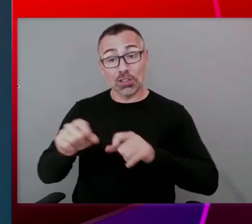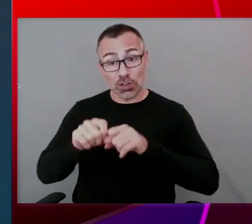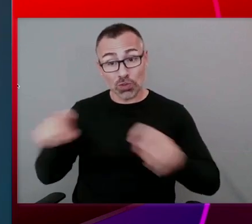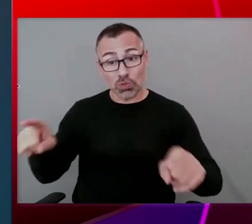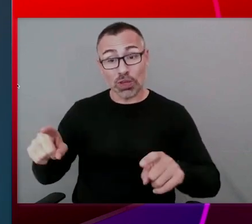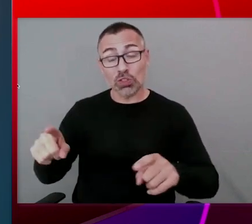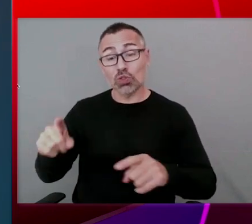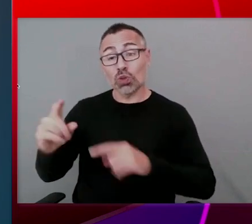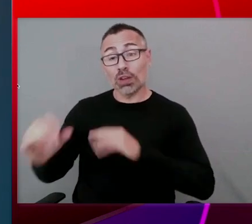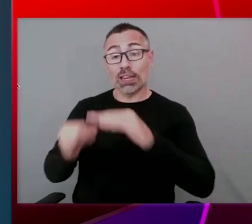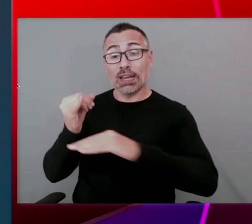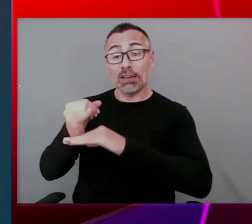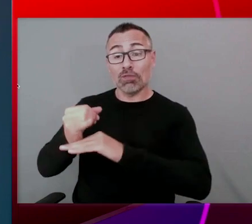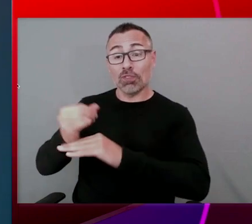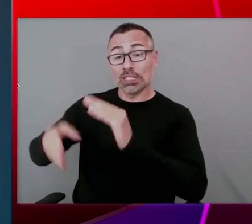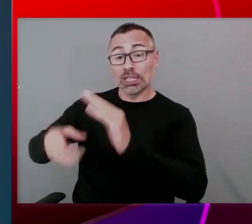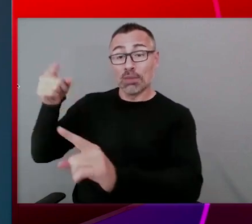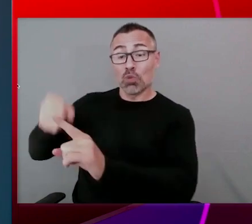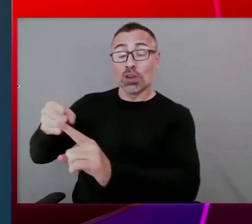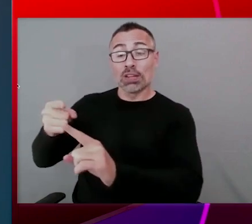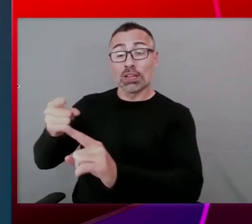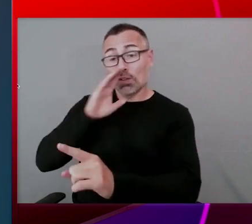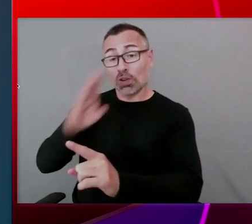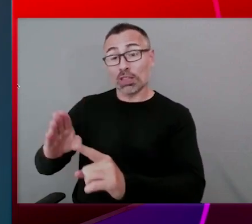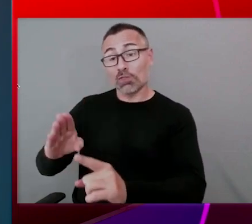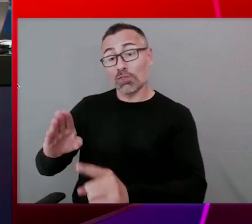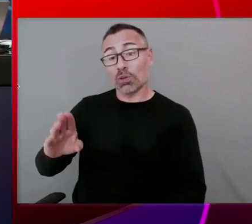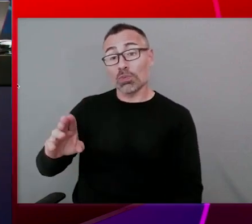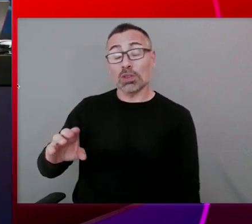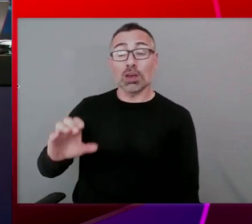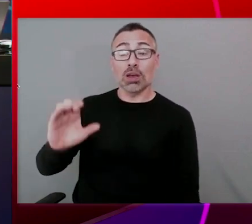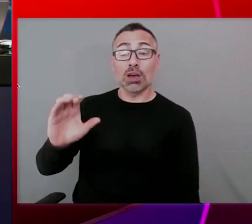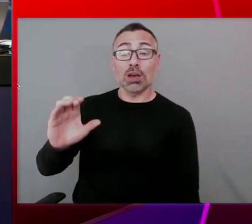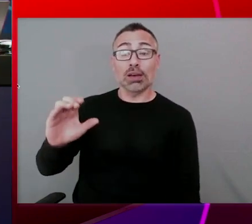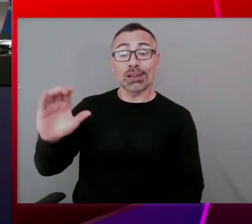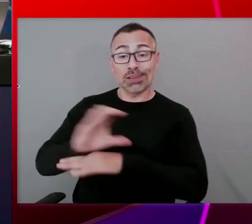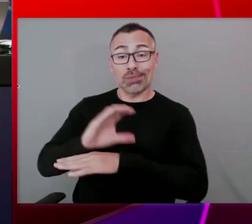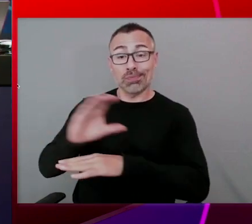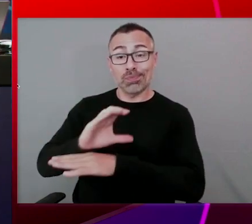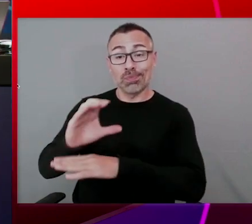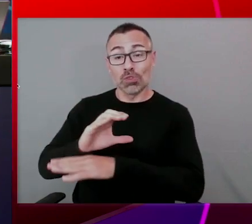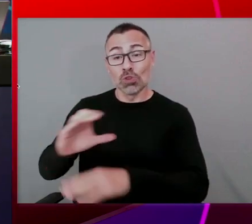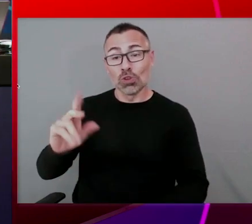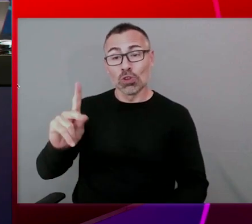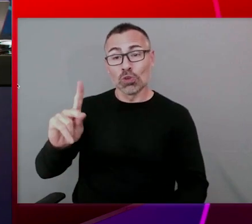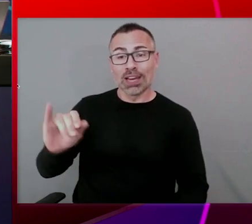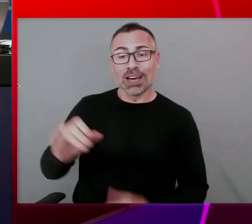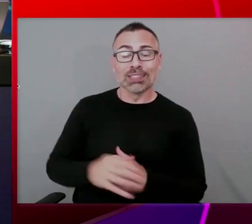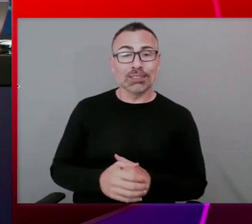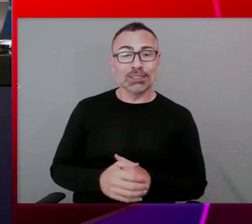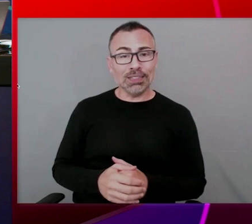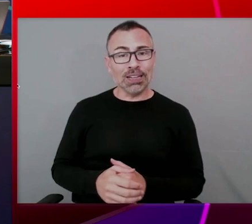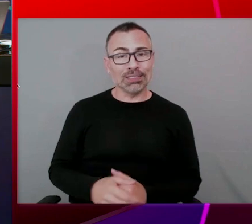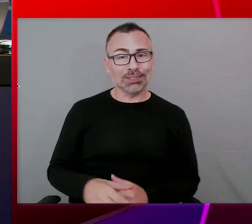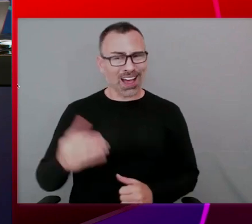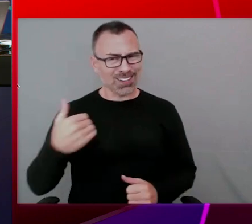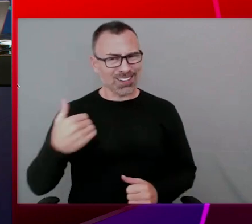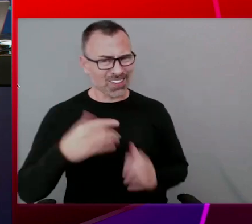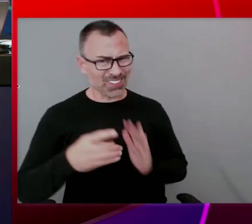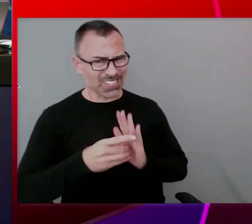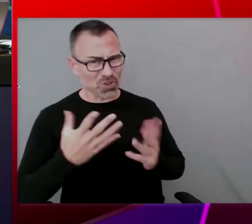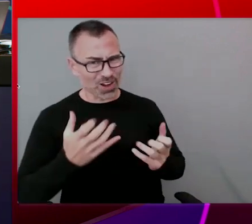endpoint directly from the Data Wrangler UI. So Arun is going to show you that. I understand we have a demo of the new feature. Yes, exactly. Yeah, I want to see this. Let's take a